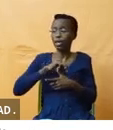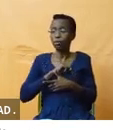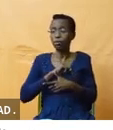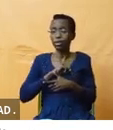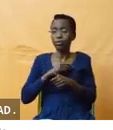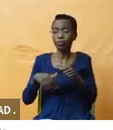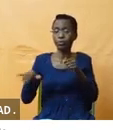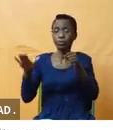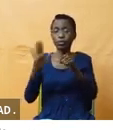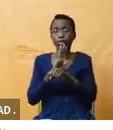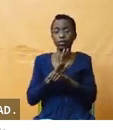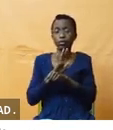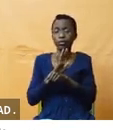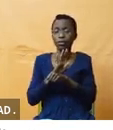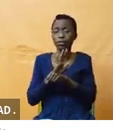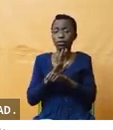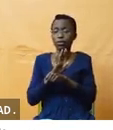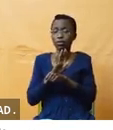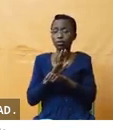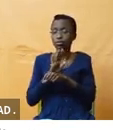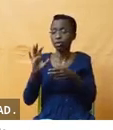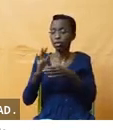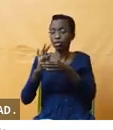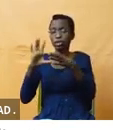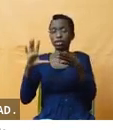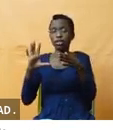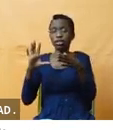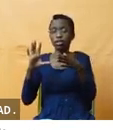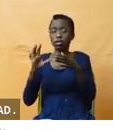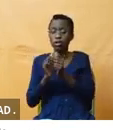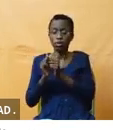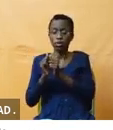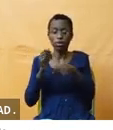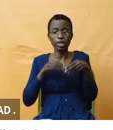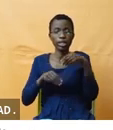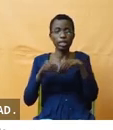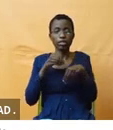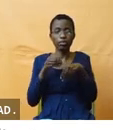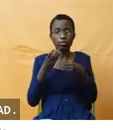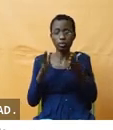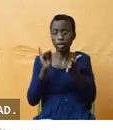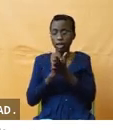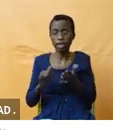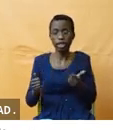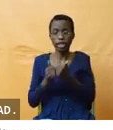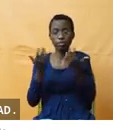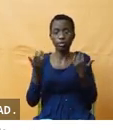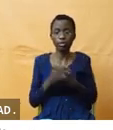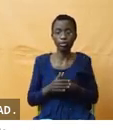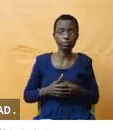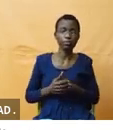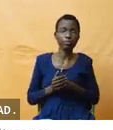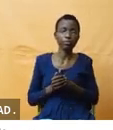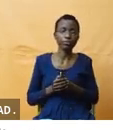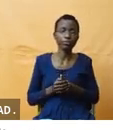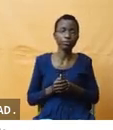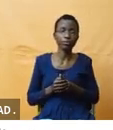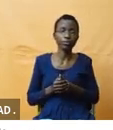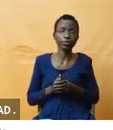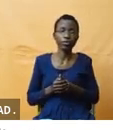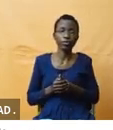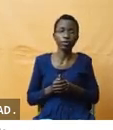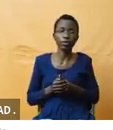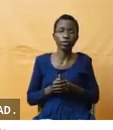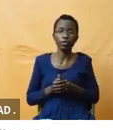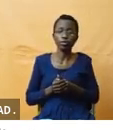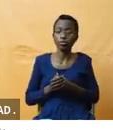completely out of touch with some of these corruption or misappropriation that happens? So I sampled a few cases